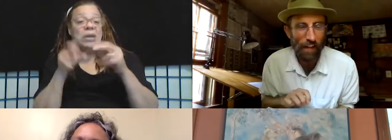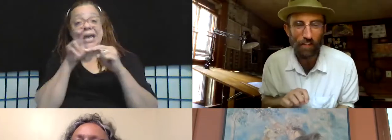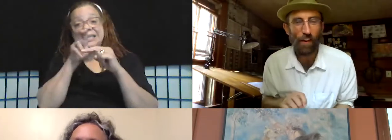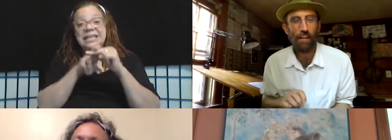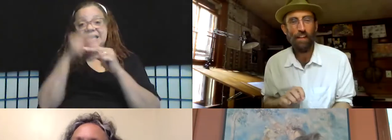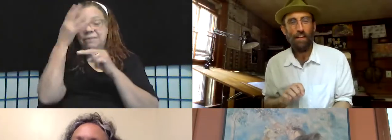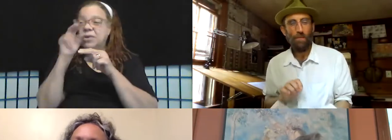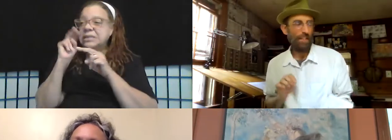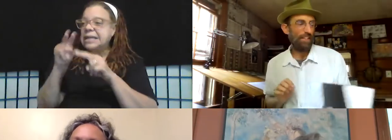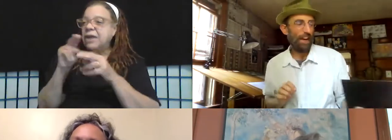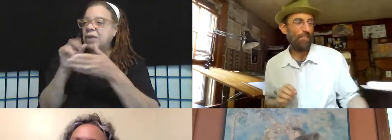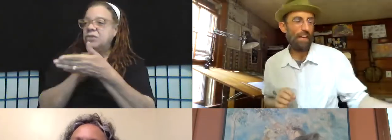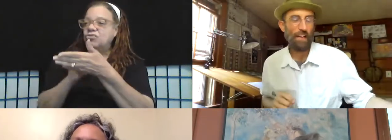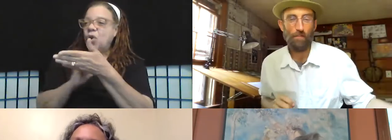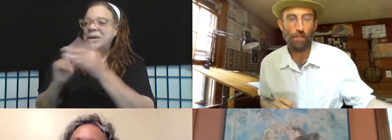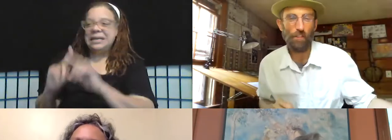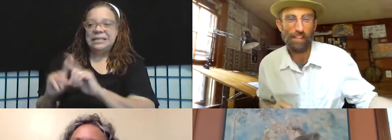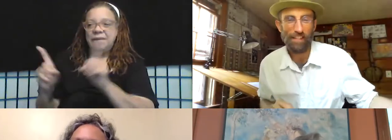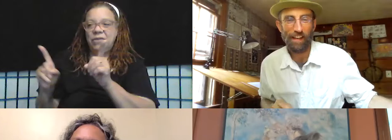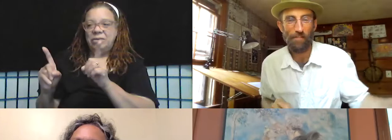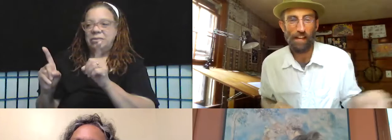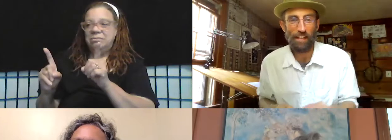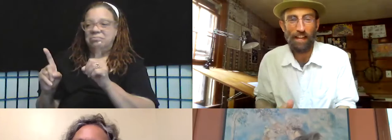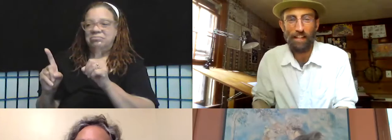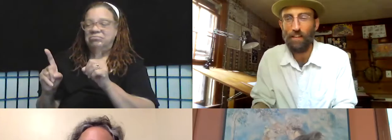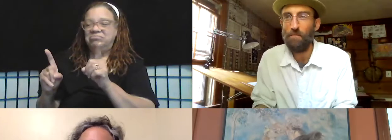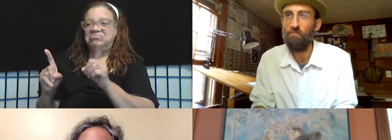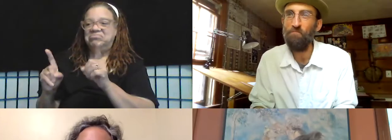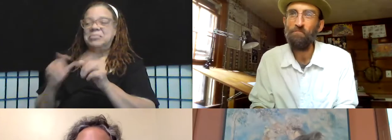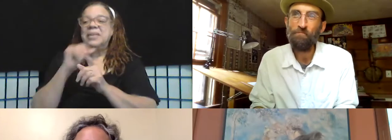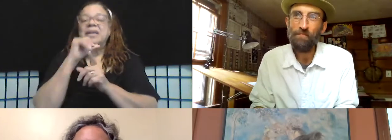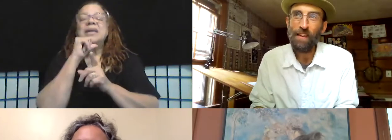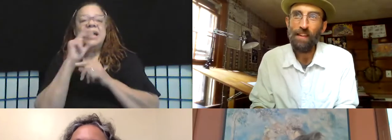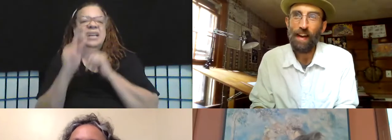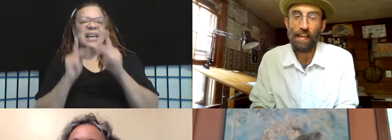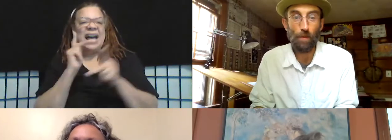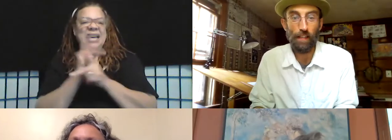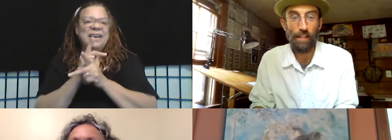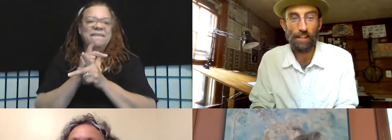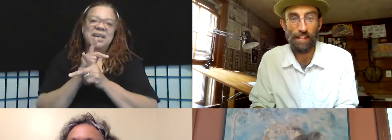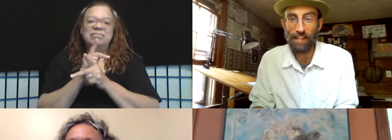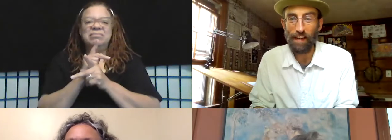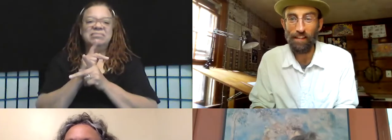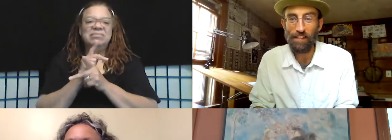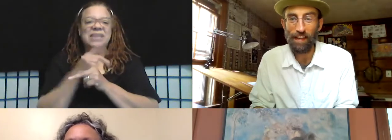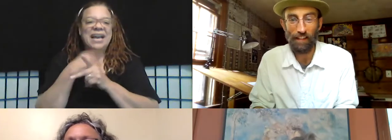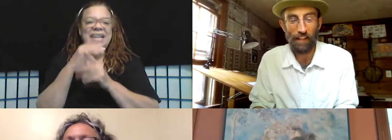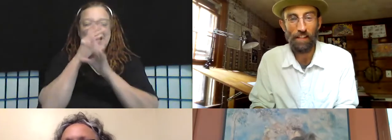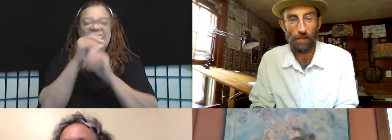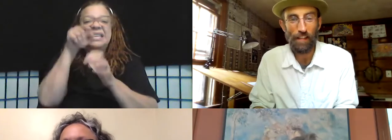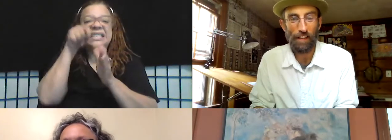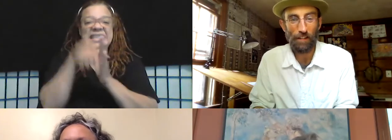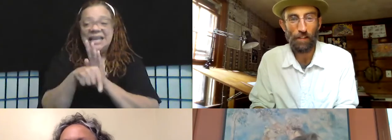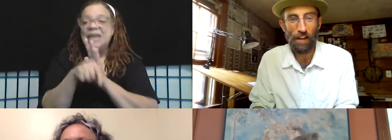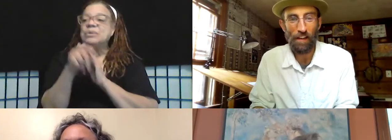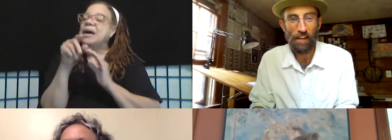them, staring and drawing, which is, I find kind of journalistic. I find kind of, I get really into the details and I like